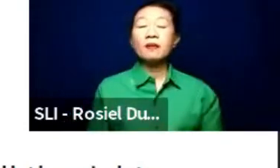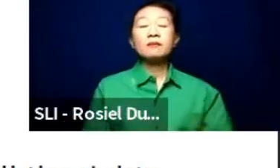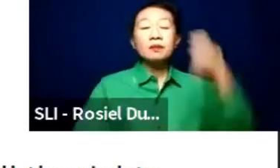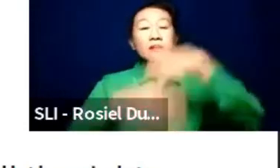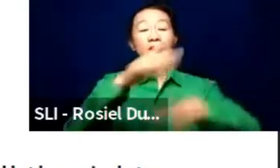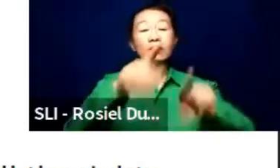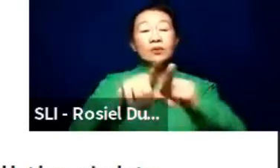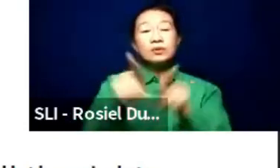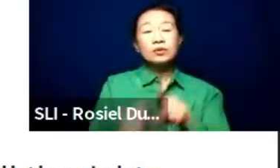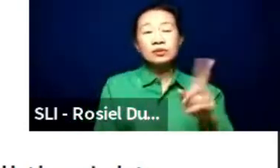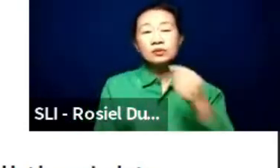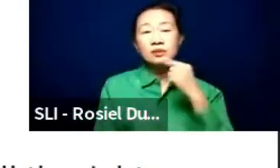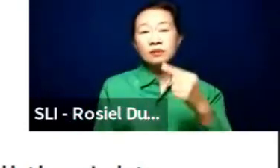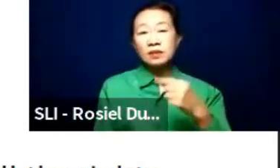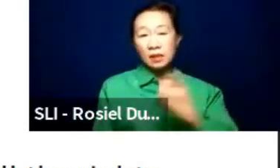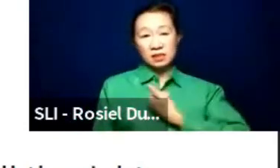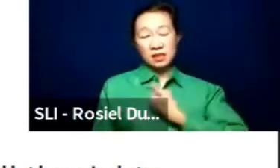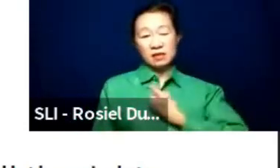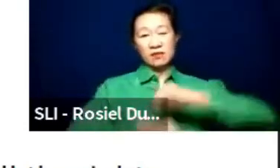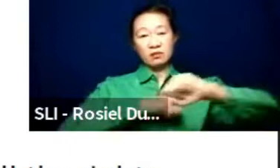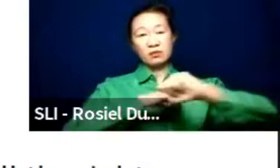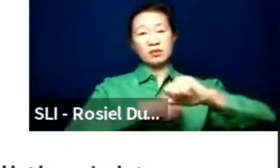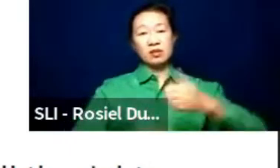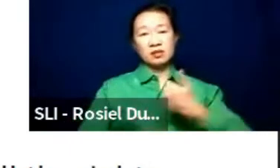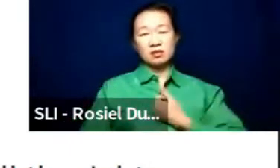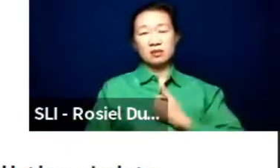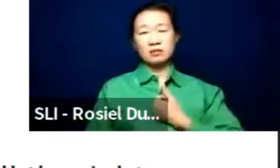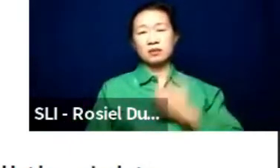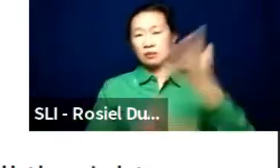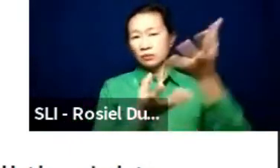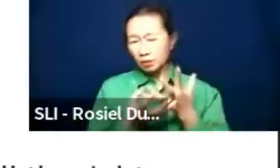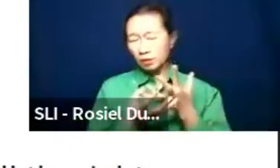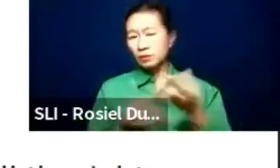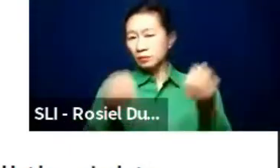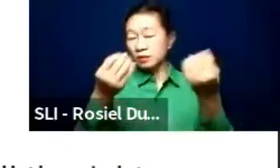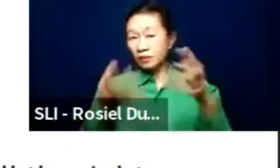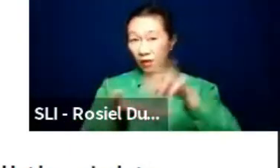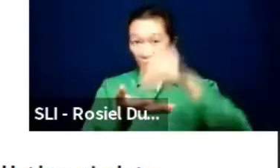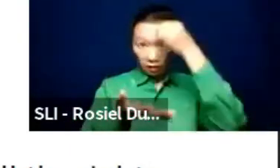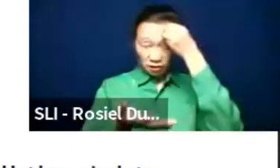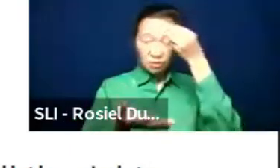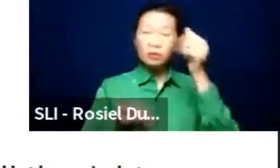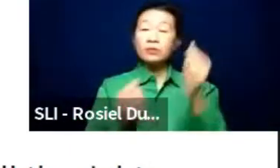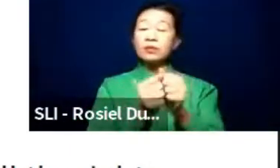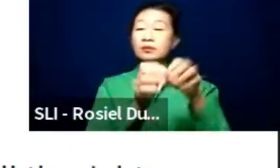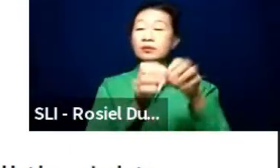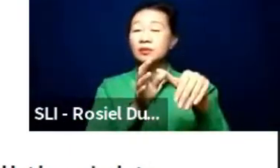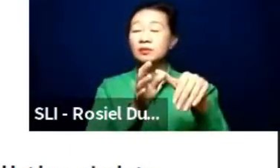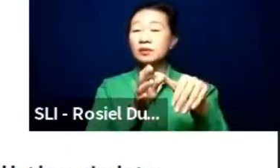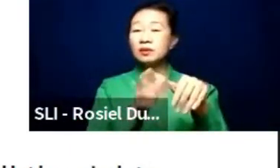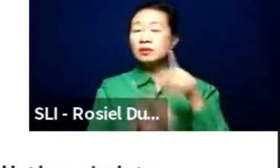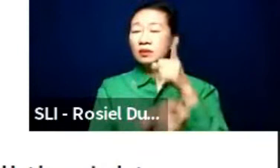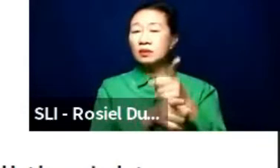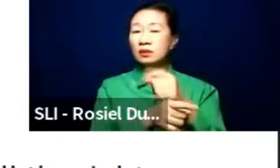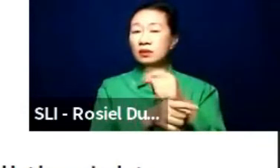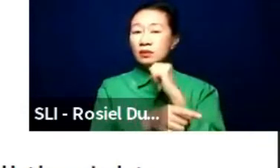dyan sinasabi yung self-advocacy and self-determination. No? A lot of our learners with disabilities, they really